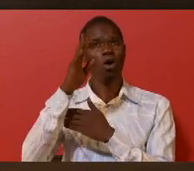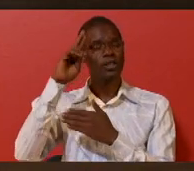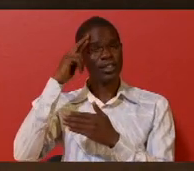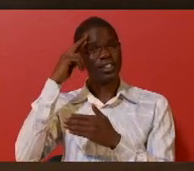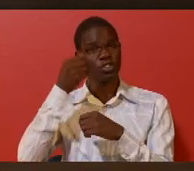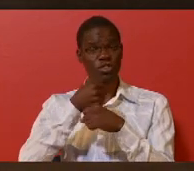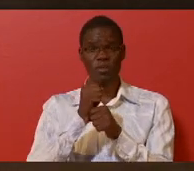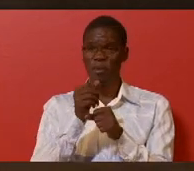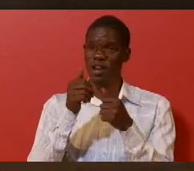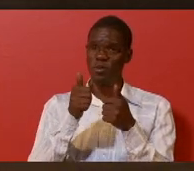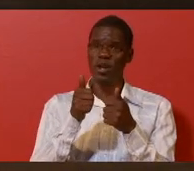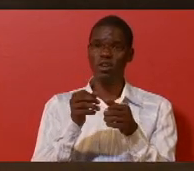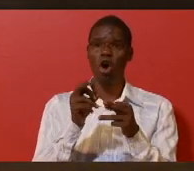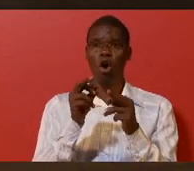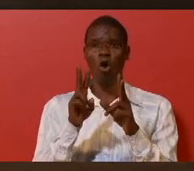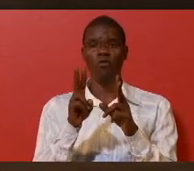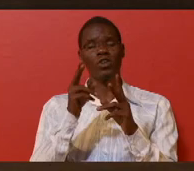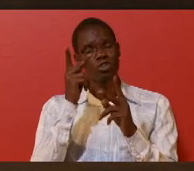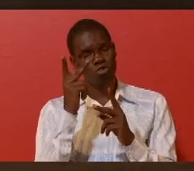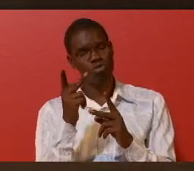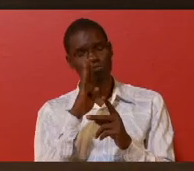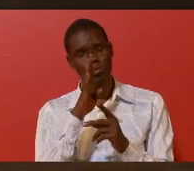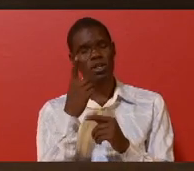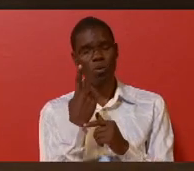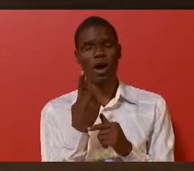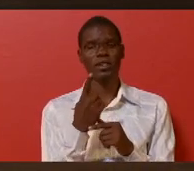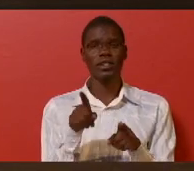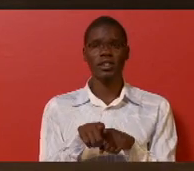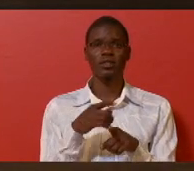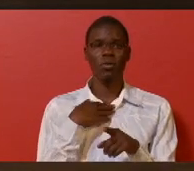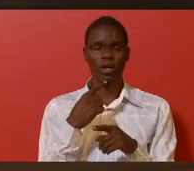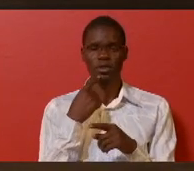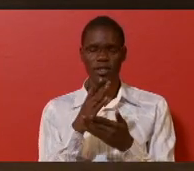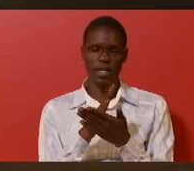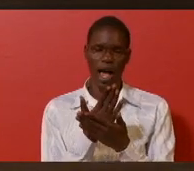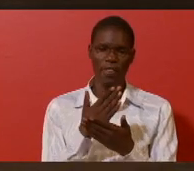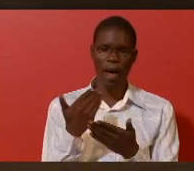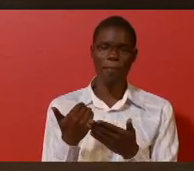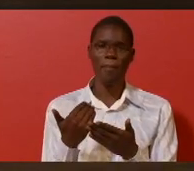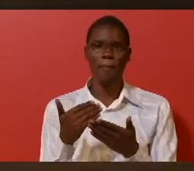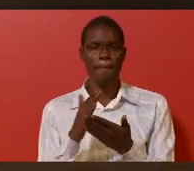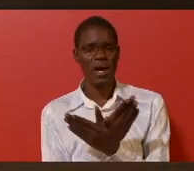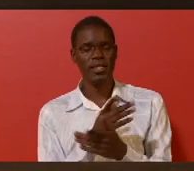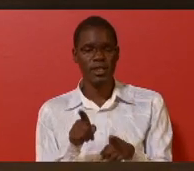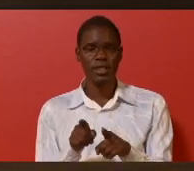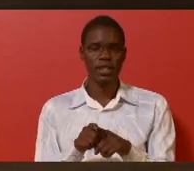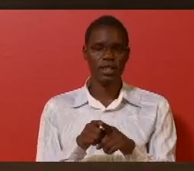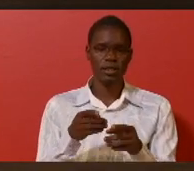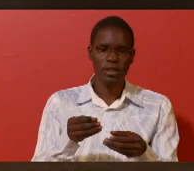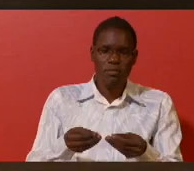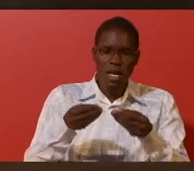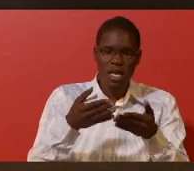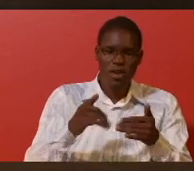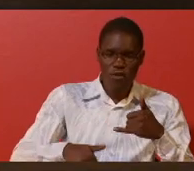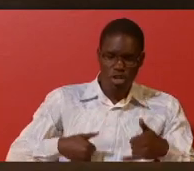of this two becoming one. I'm happy that I get to tell you the other part. It's a source of joy and physical pleasure.